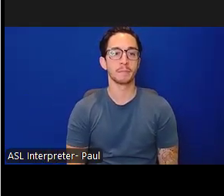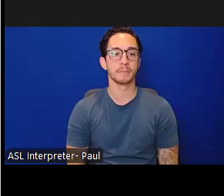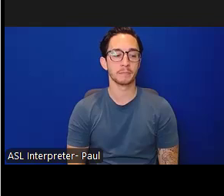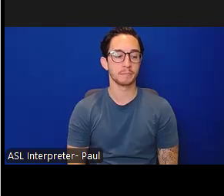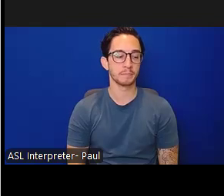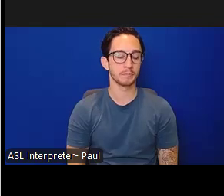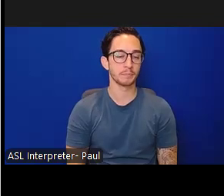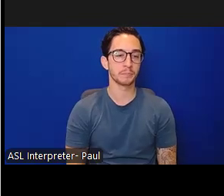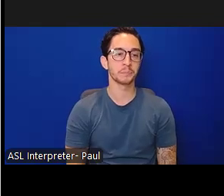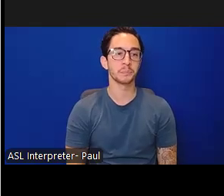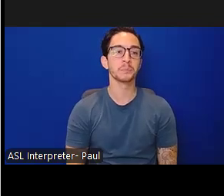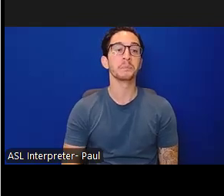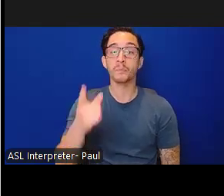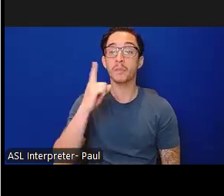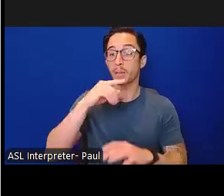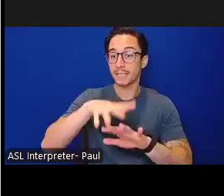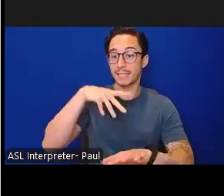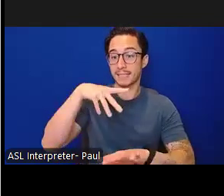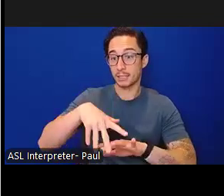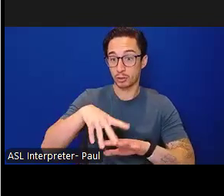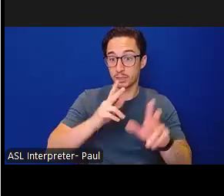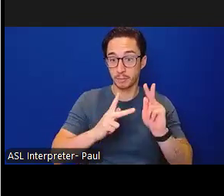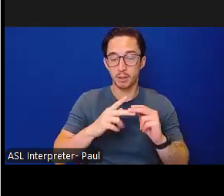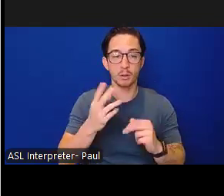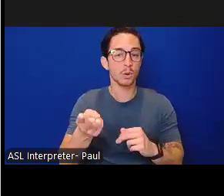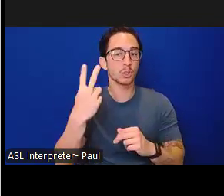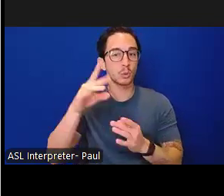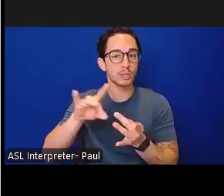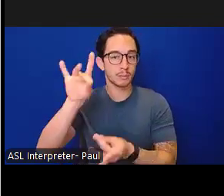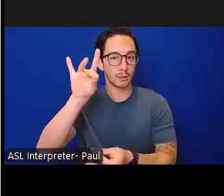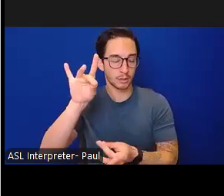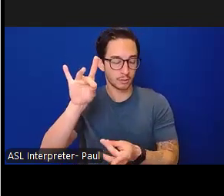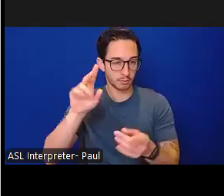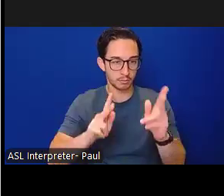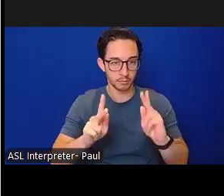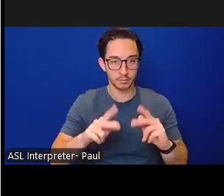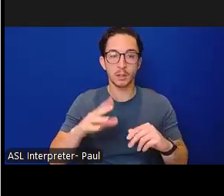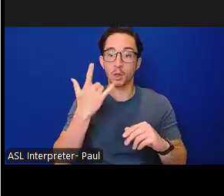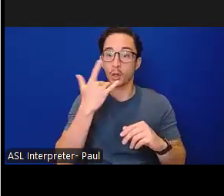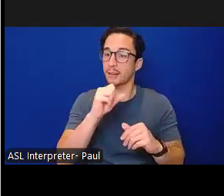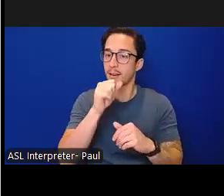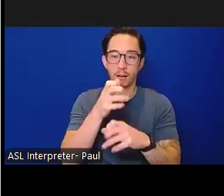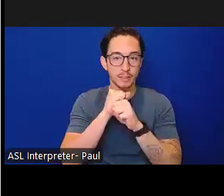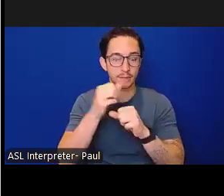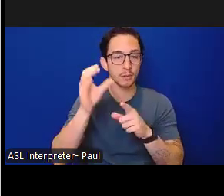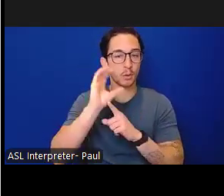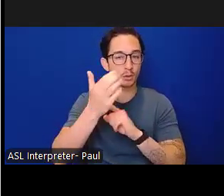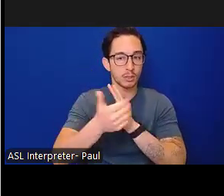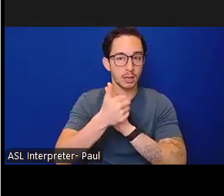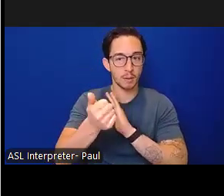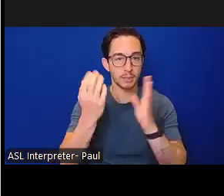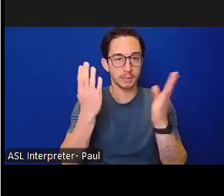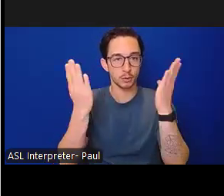For an indigenous or two-spirited survivor, it could look like not receiving culturally competent services